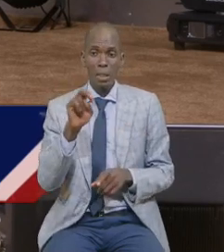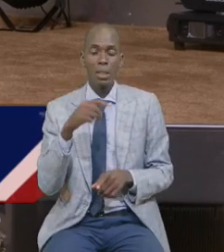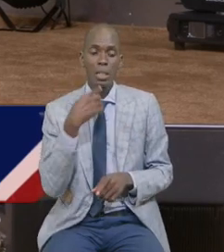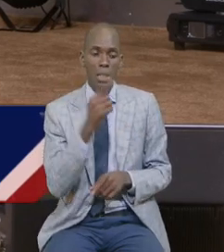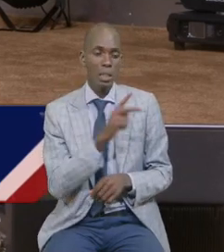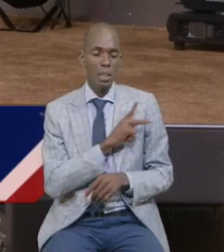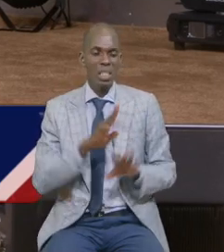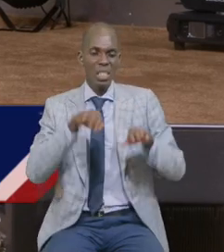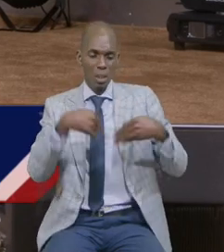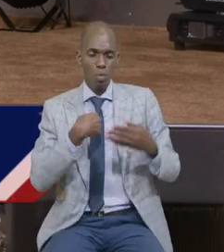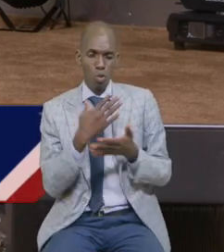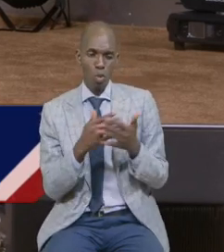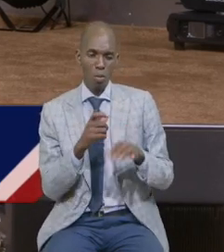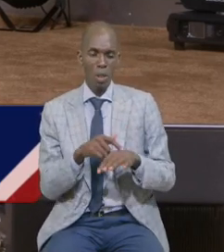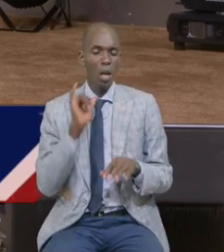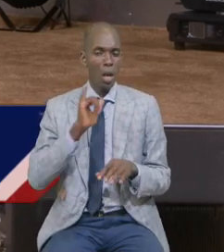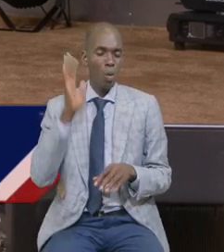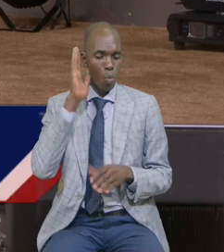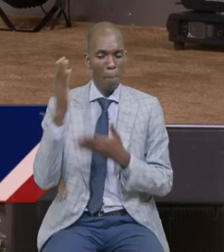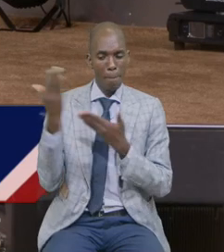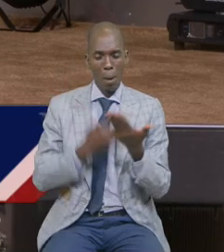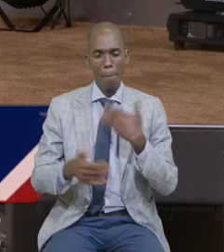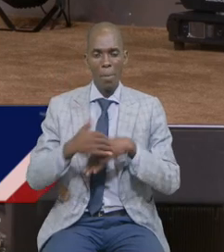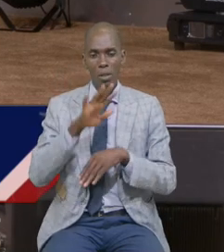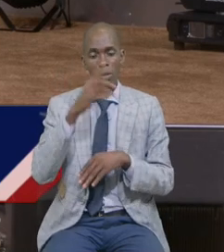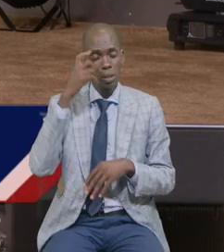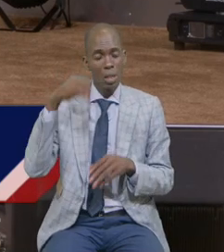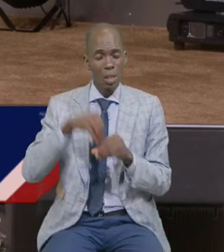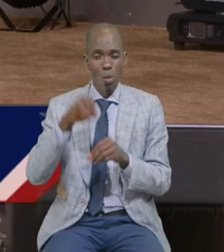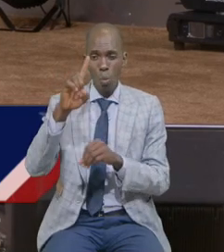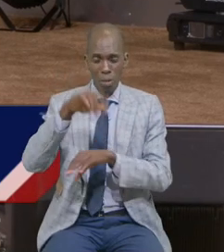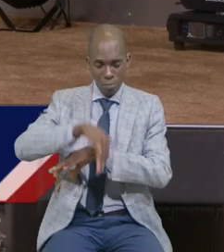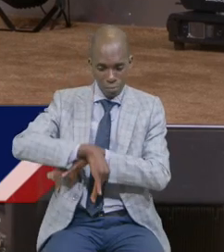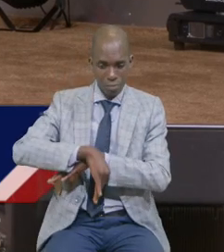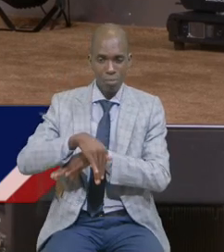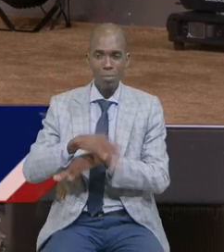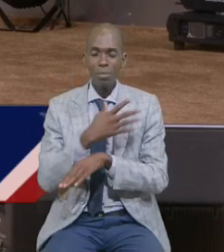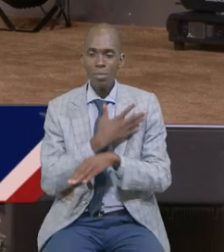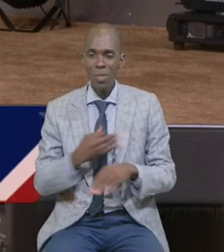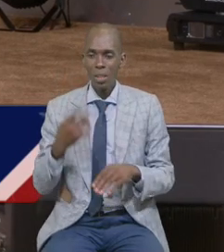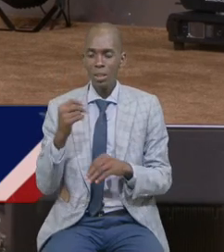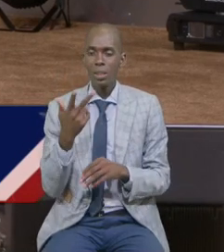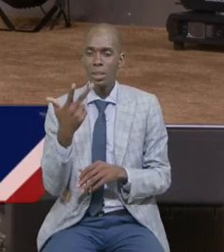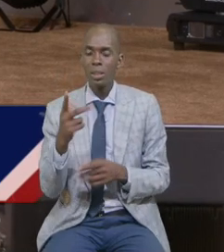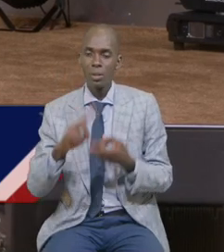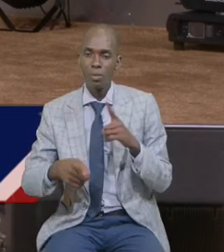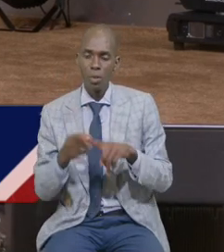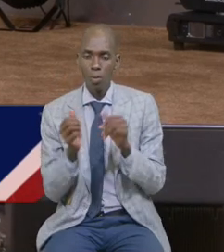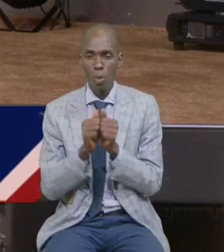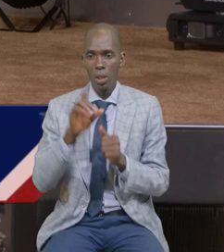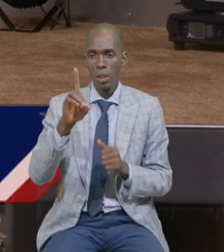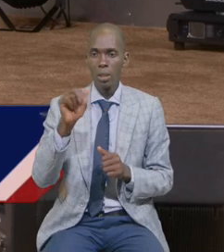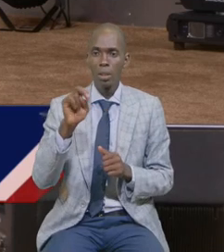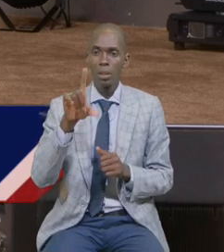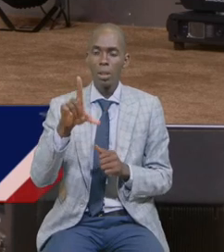get the dream back for you. And one night, Daniel, Shadrach, Meshach, and Abednego prayed, and the Lord revealed unto